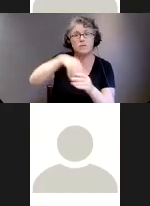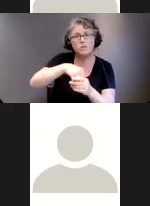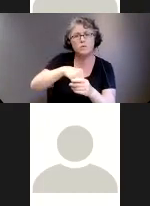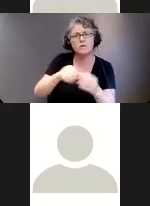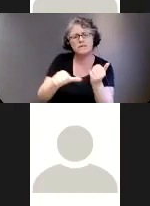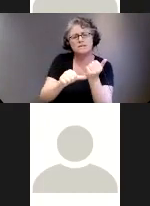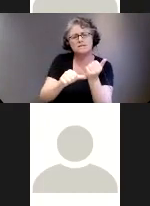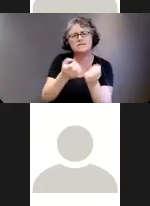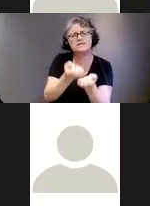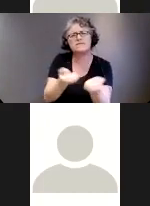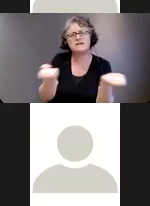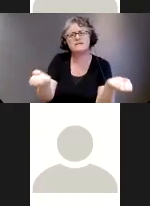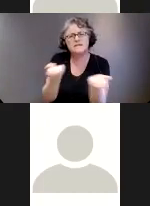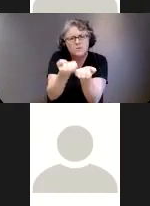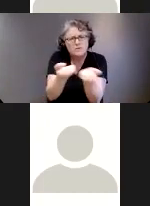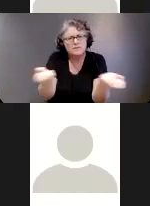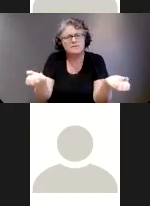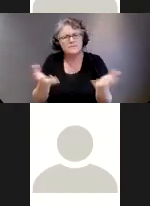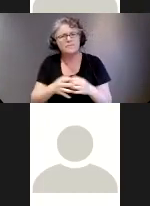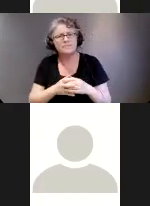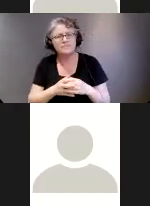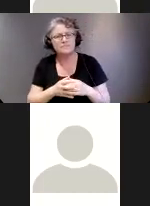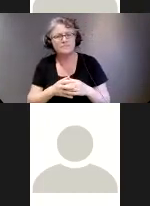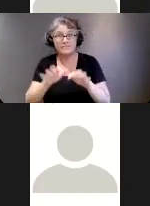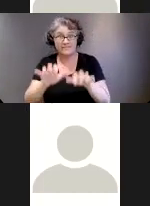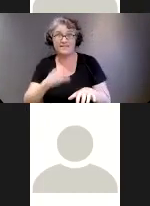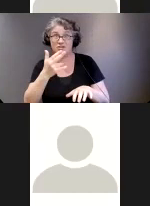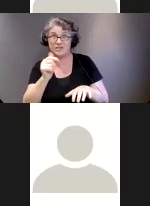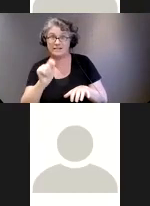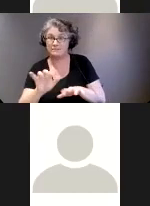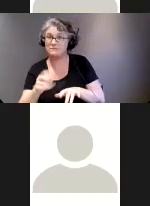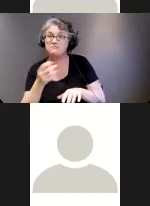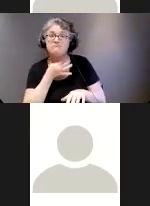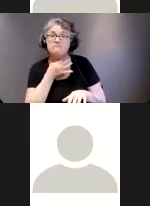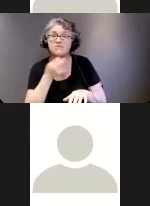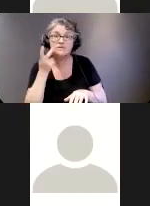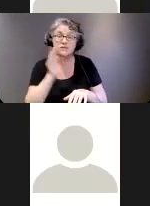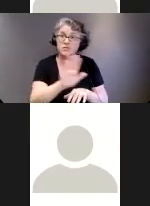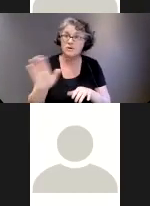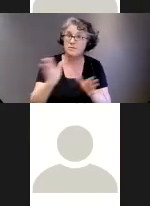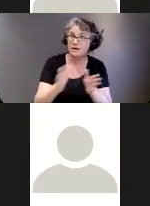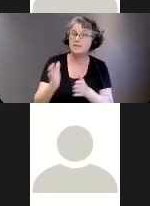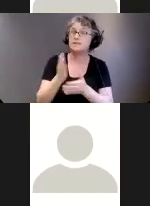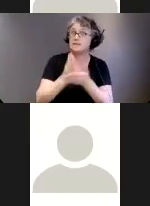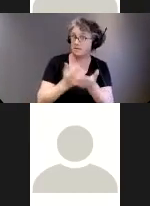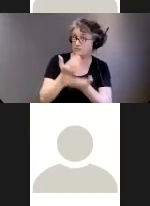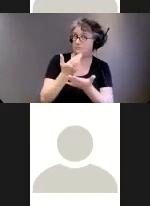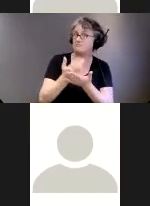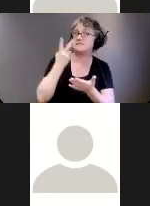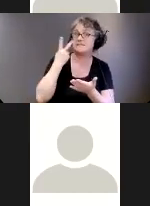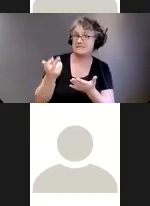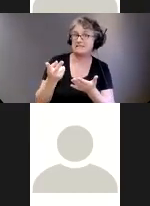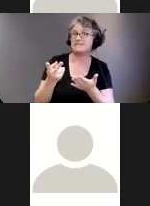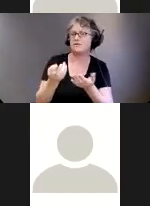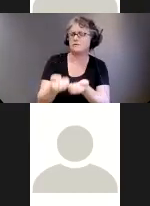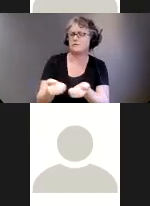And you can note that in the chat if you'd like to. I'm interested to see. We definitely have seen some of those resources, but